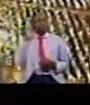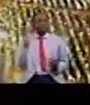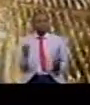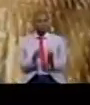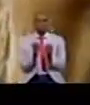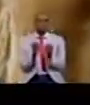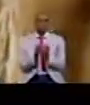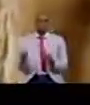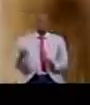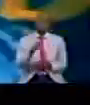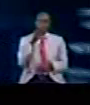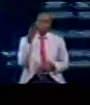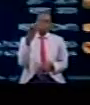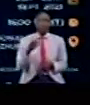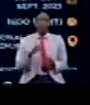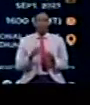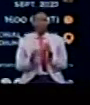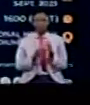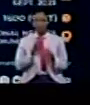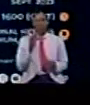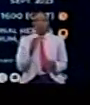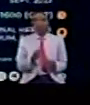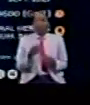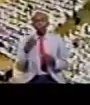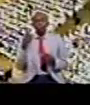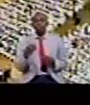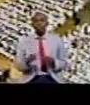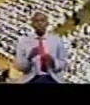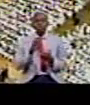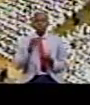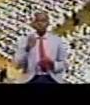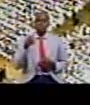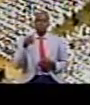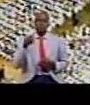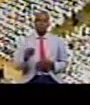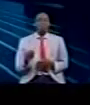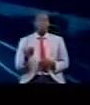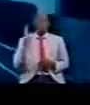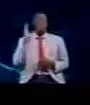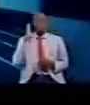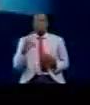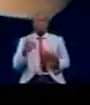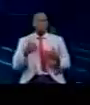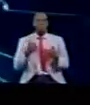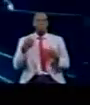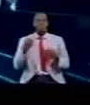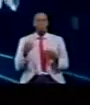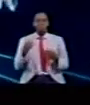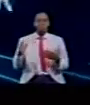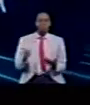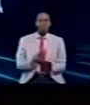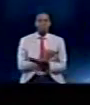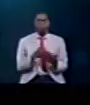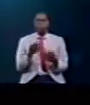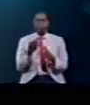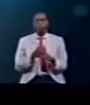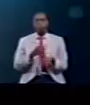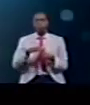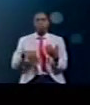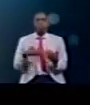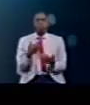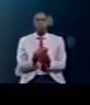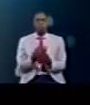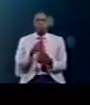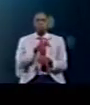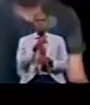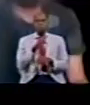Amen. We're going to pray that God will make our wives spiritual. You know, amen. That you